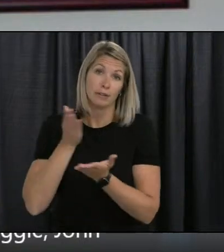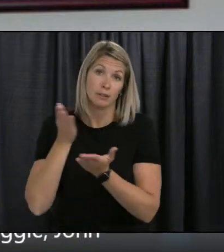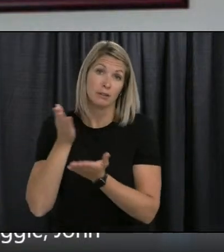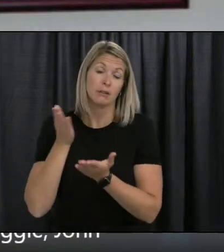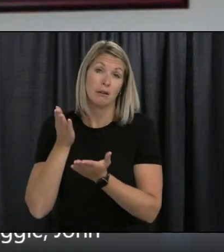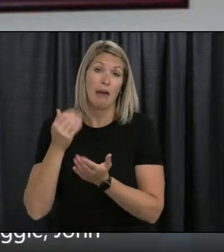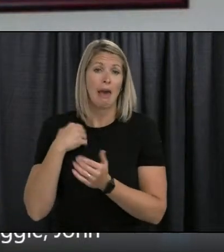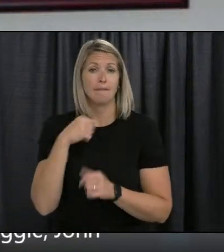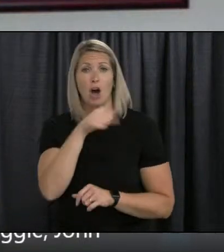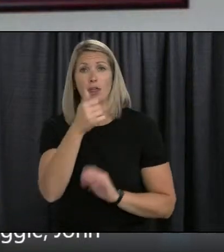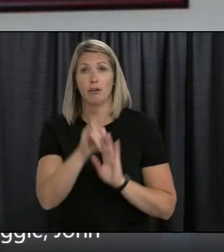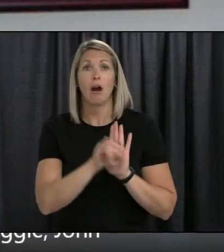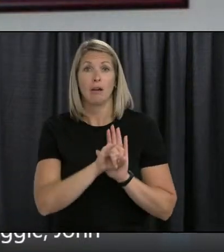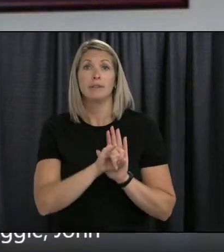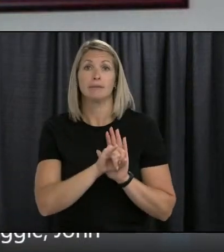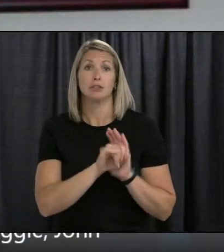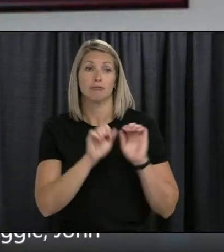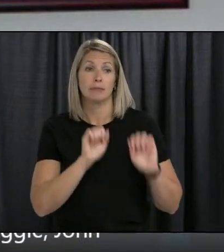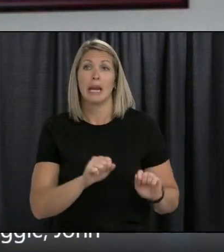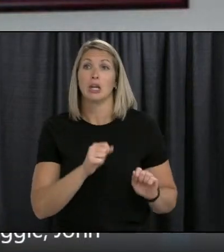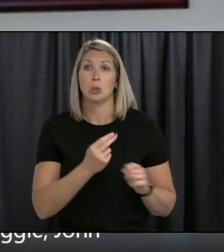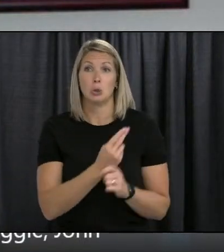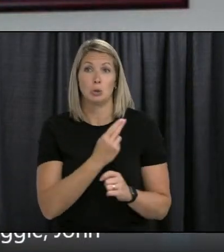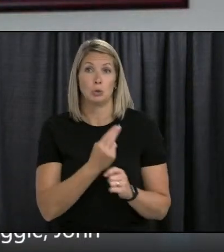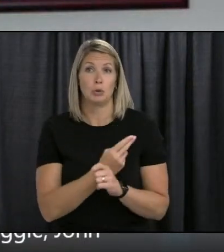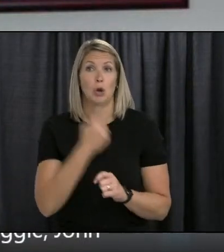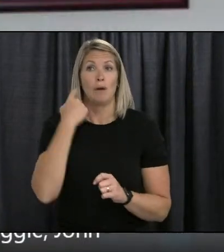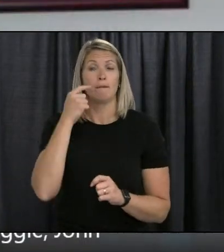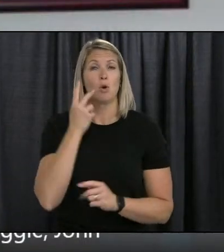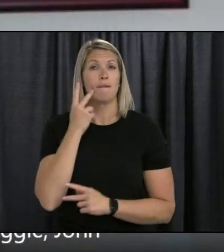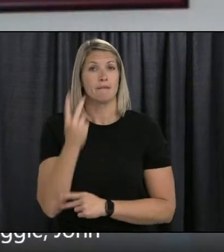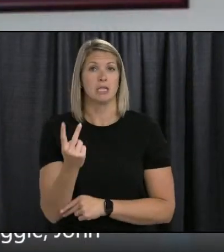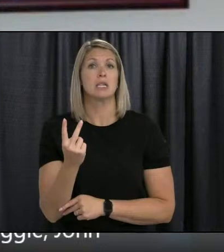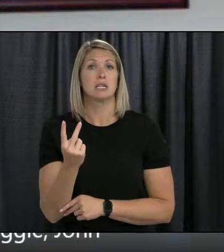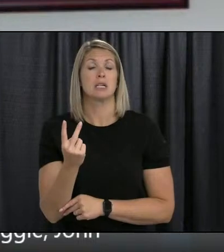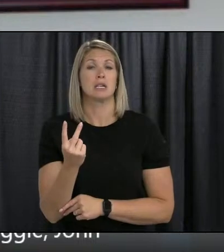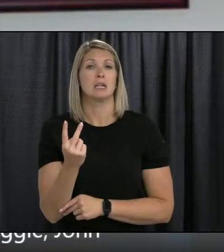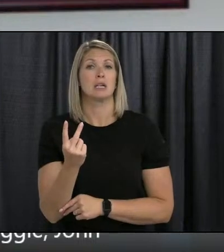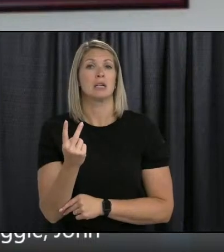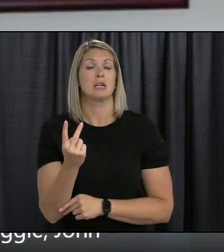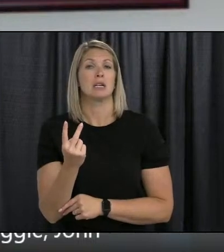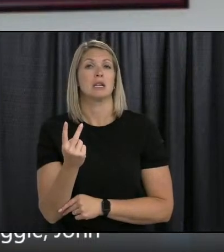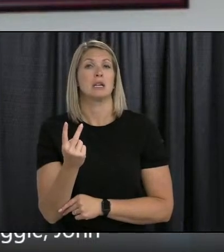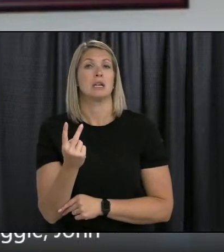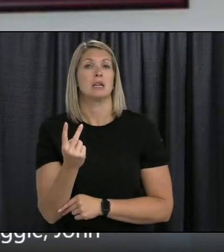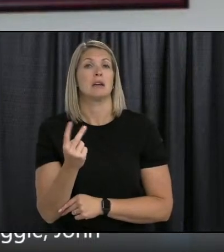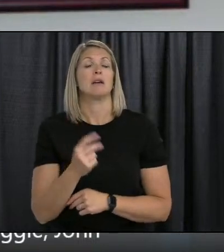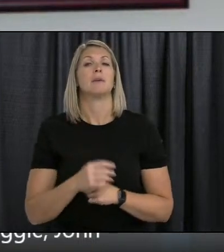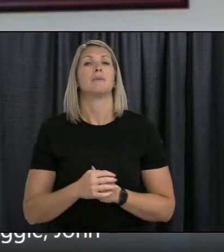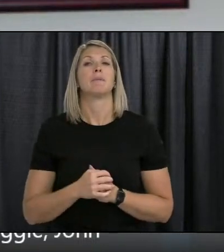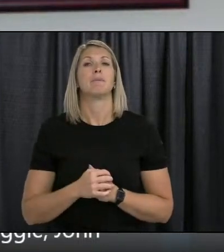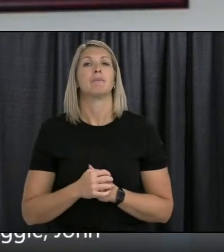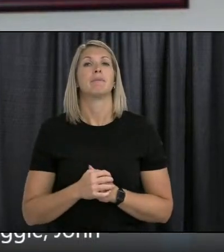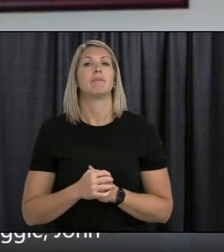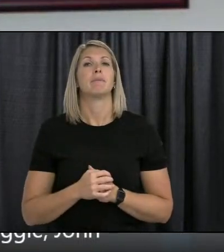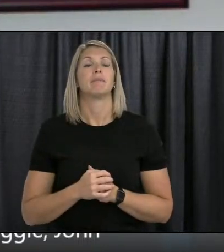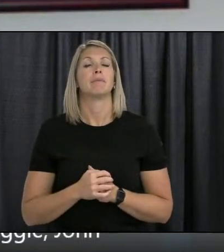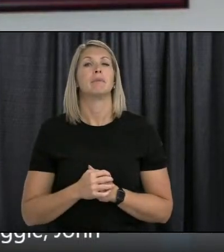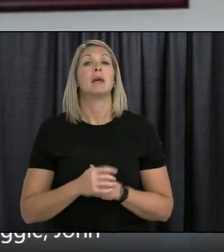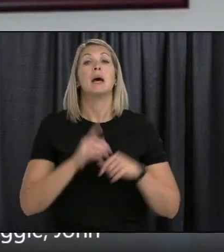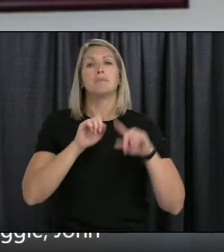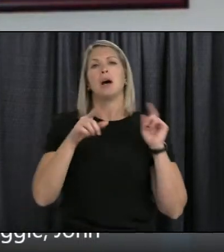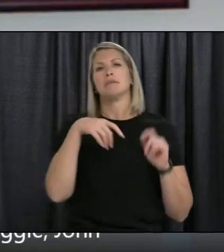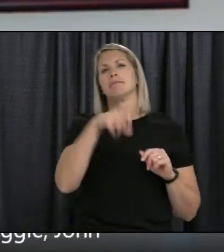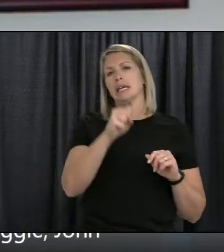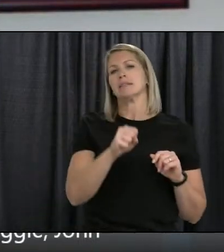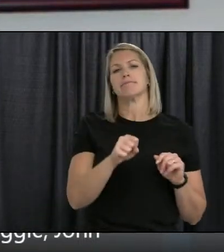would echo what Dr. Fitzgerald said, that if there is a concern about a decision, that, excuse me, there is an appeal